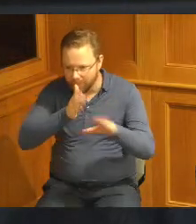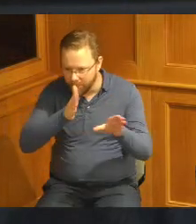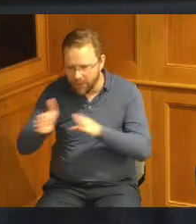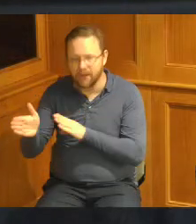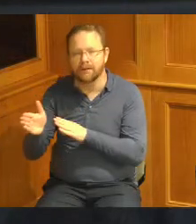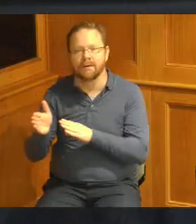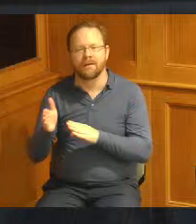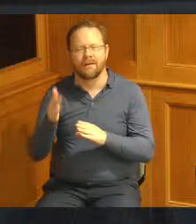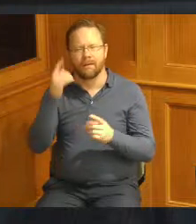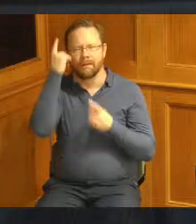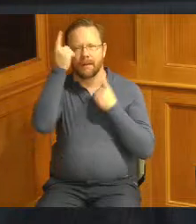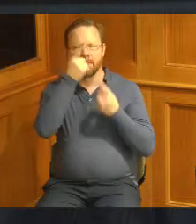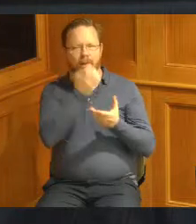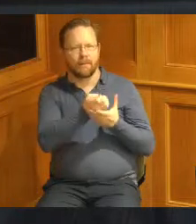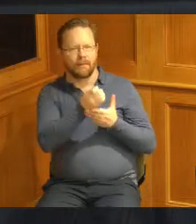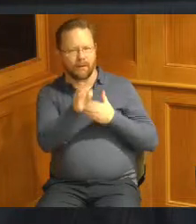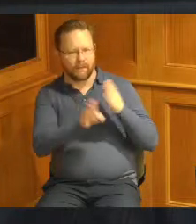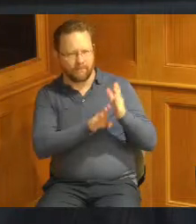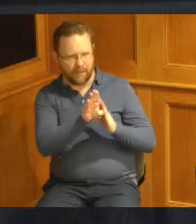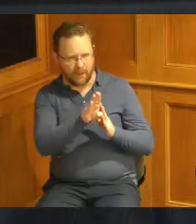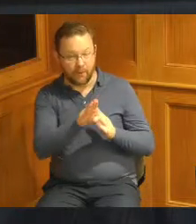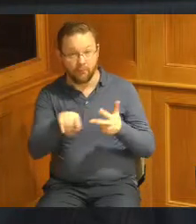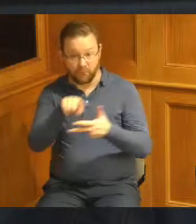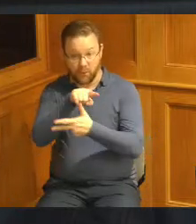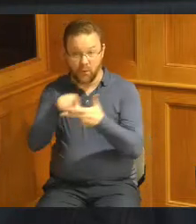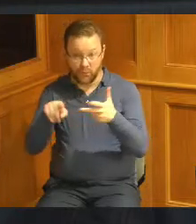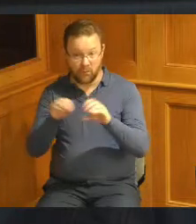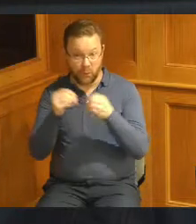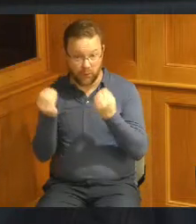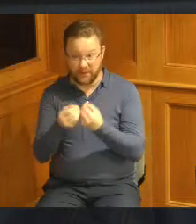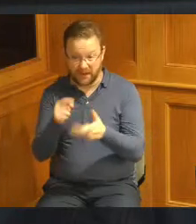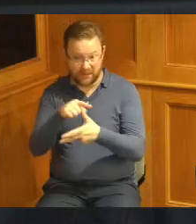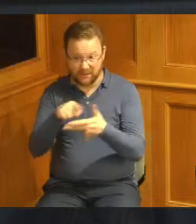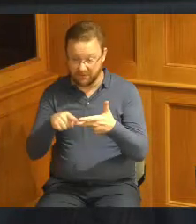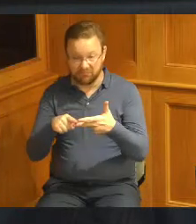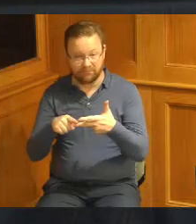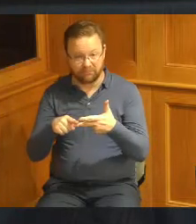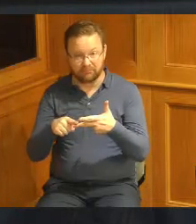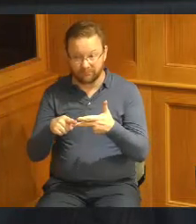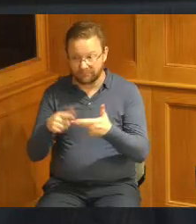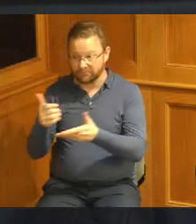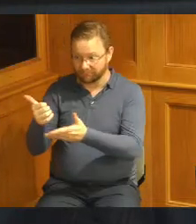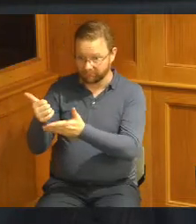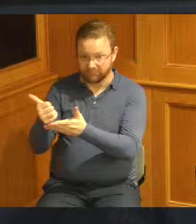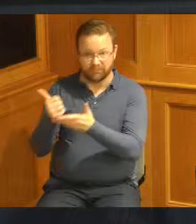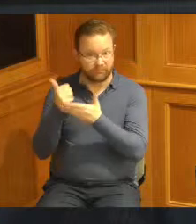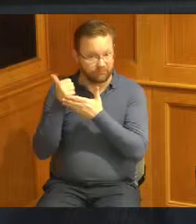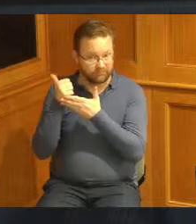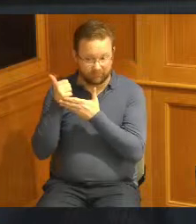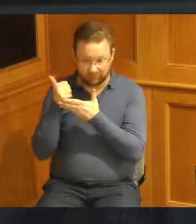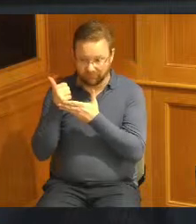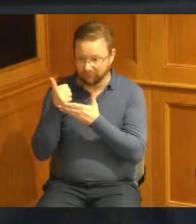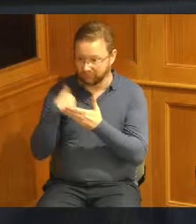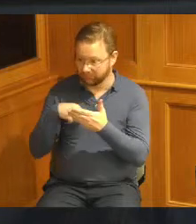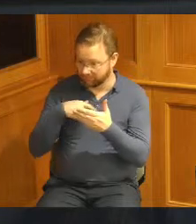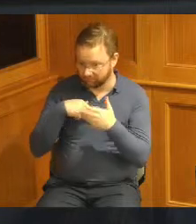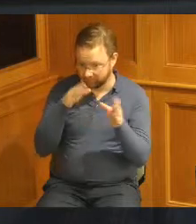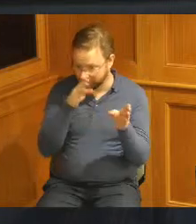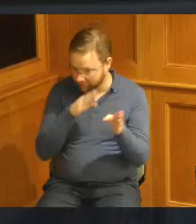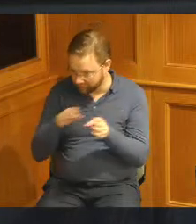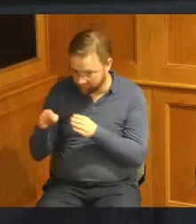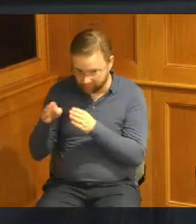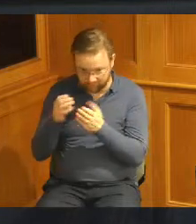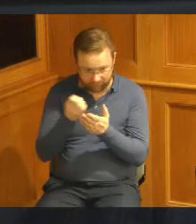about economic development here at the county, those are the three organizations that help assist economic development for the commissioners and for